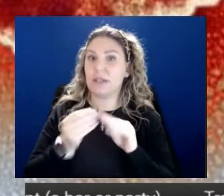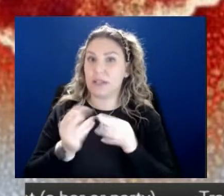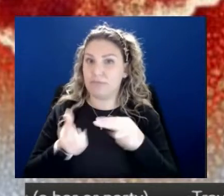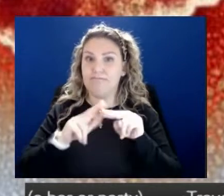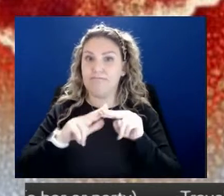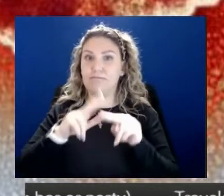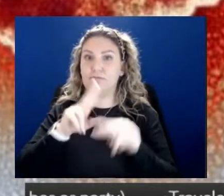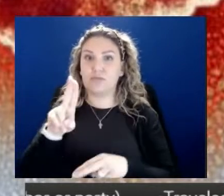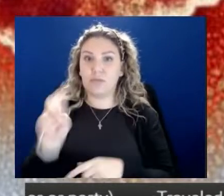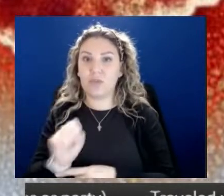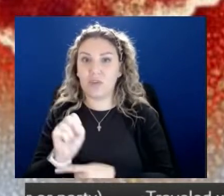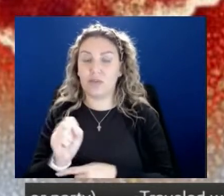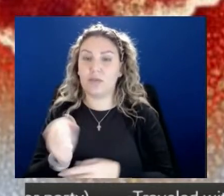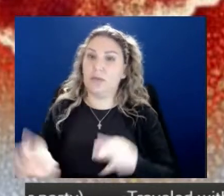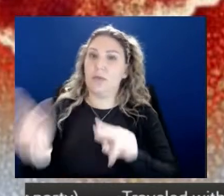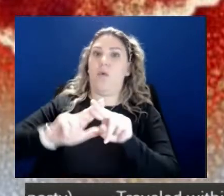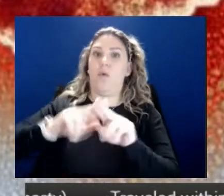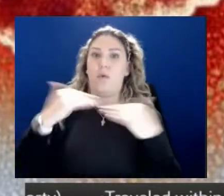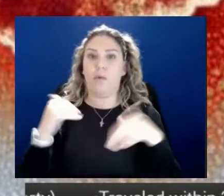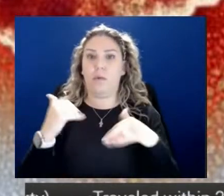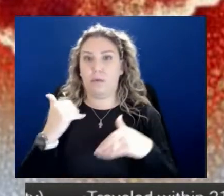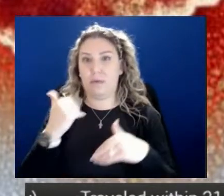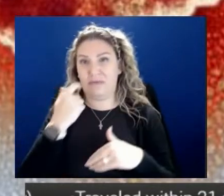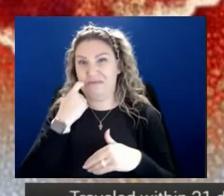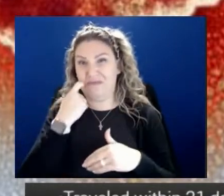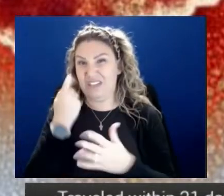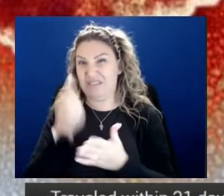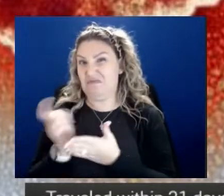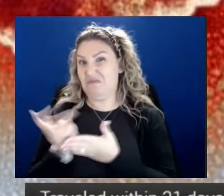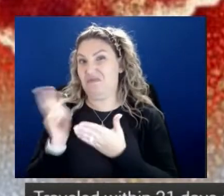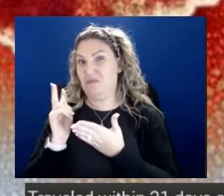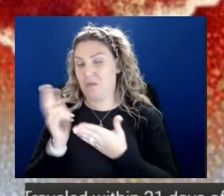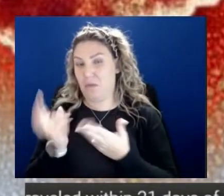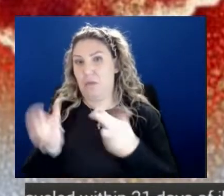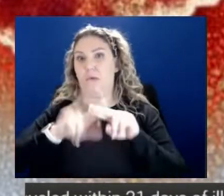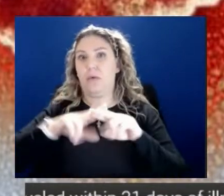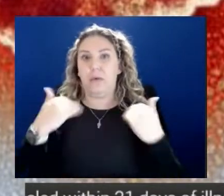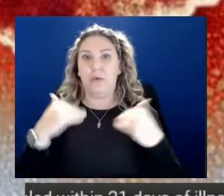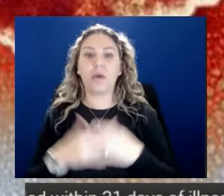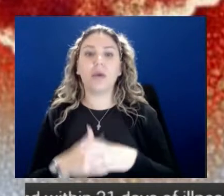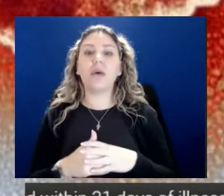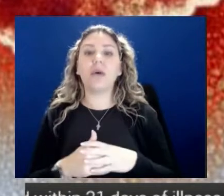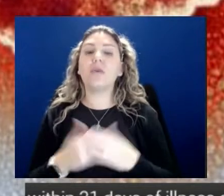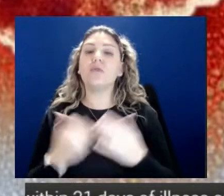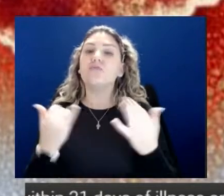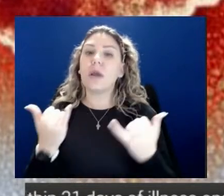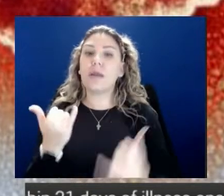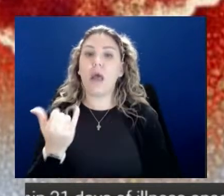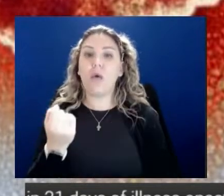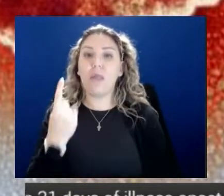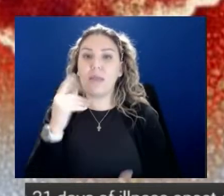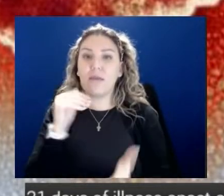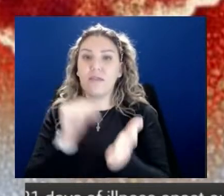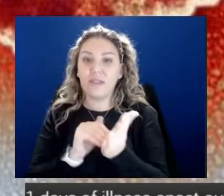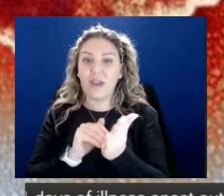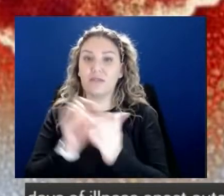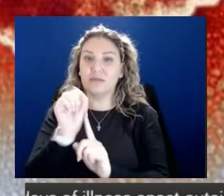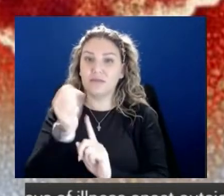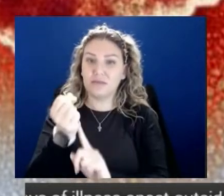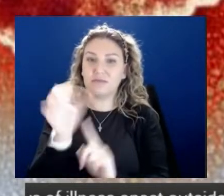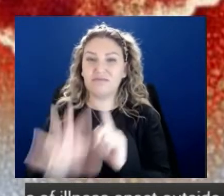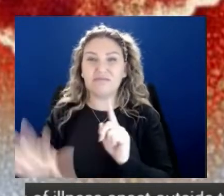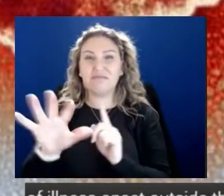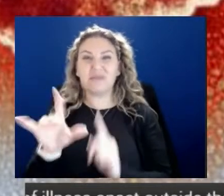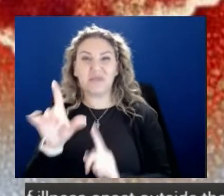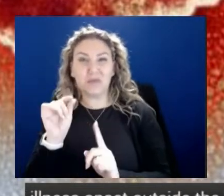quite dramatically over the last few weeks. Right now we have 11,000 cases in the United States, 20 cases detected in